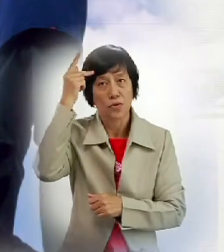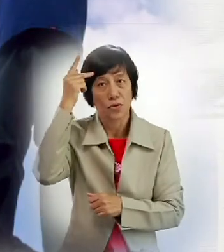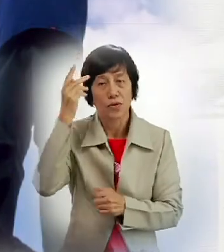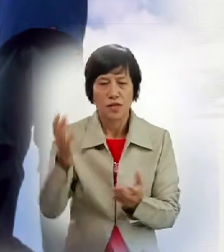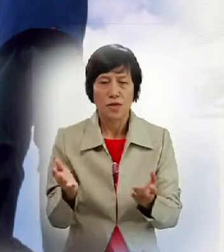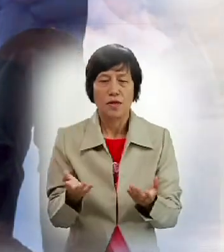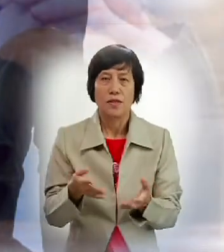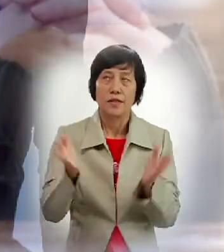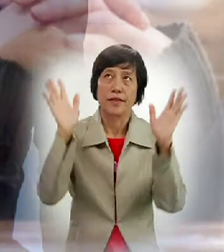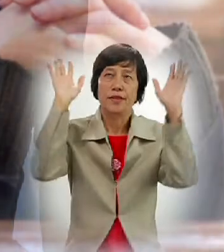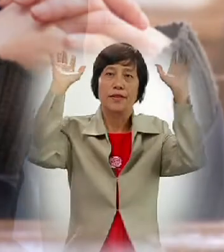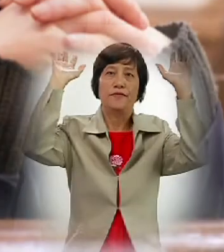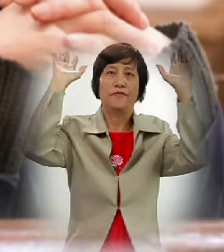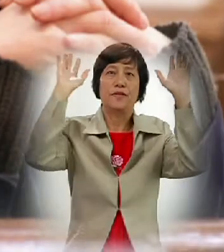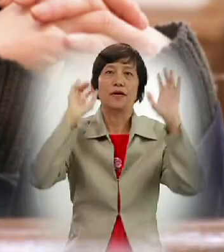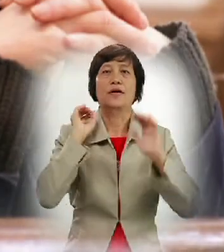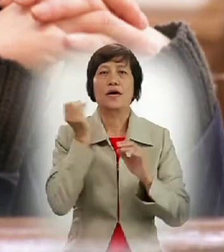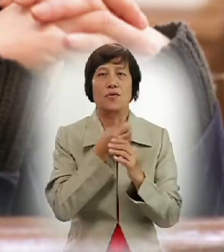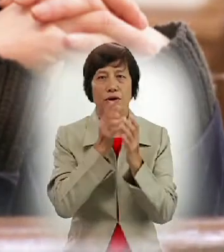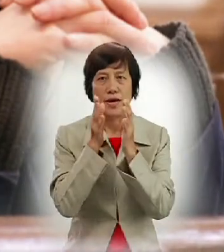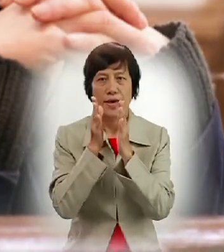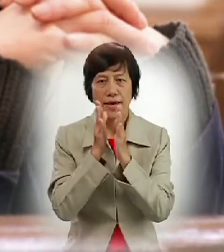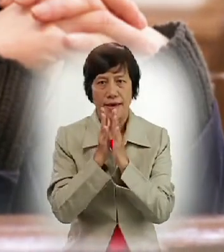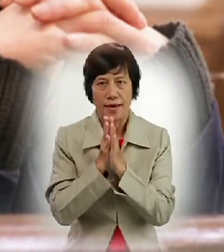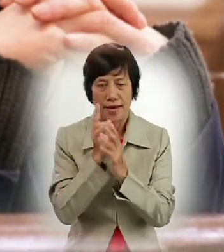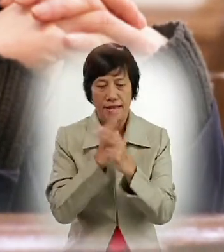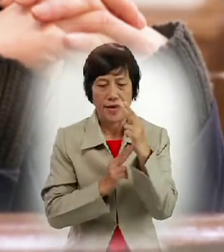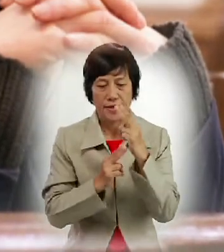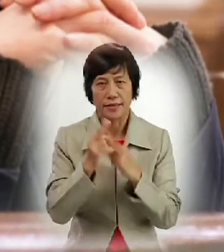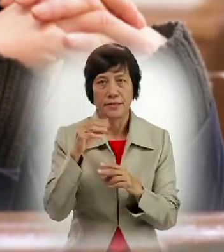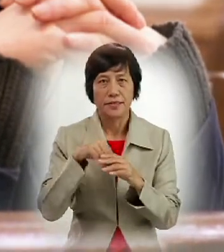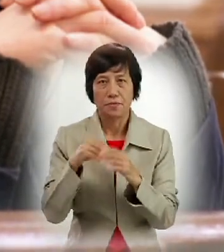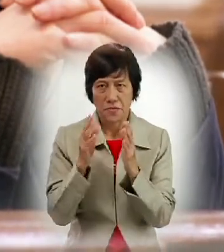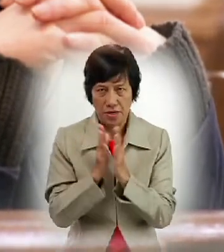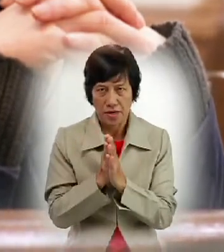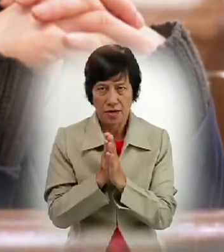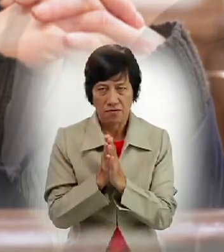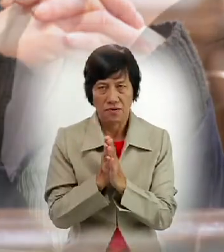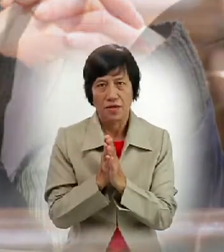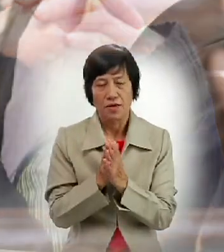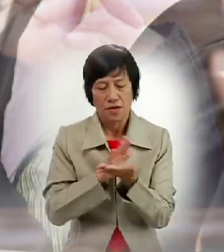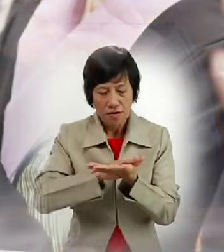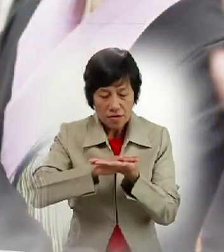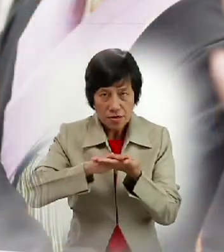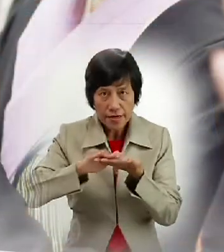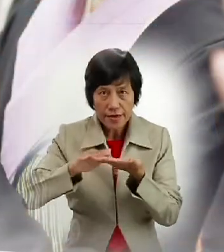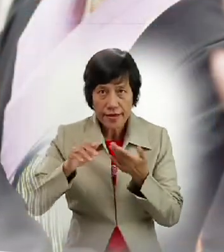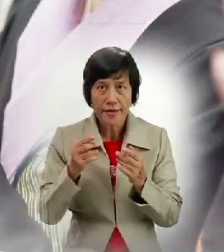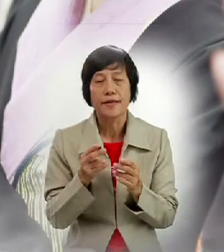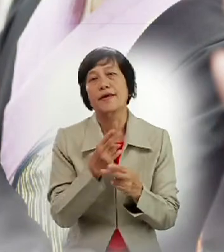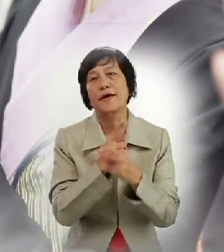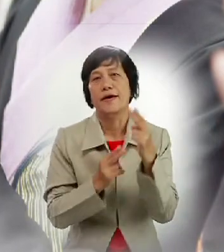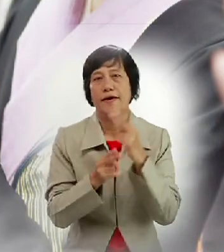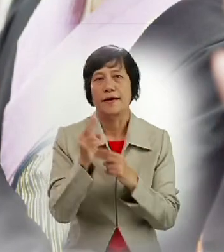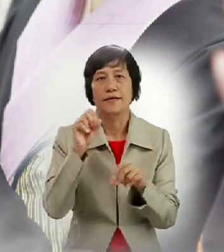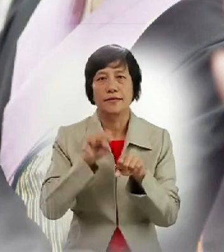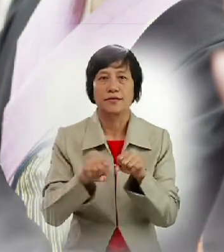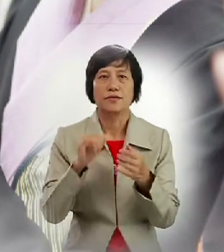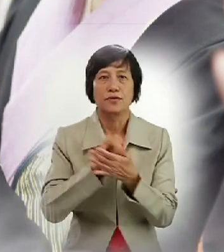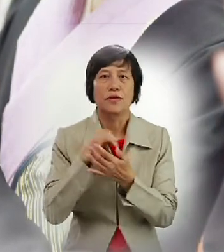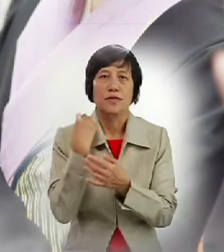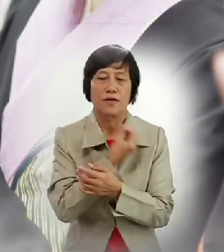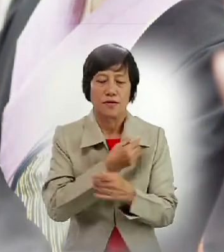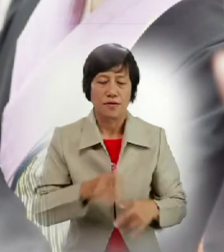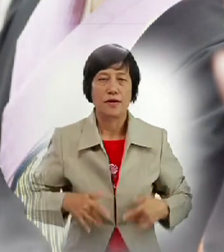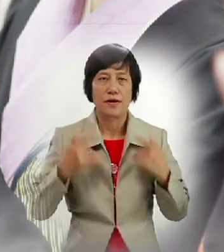hands. Lift our hands in prayer. Blameless hands, so that our lives may be